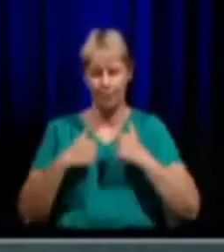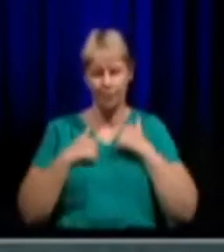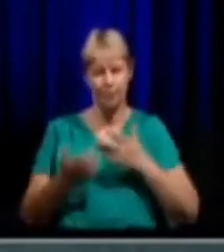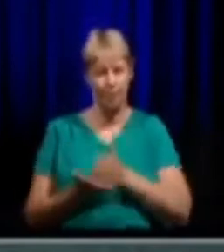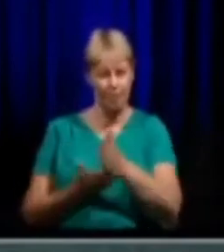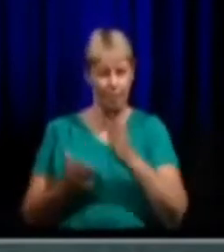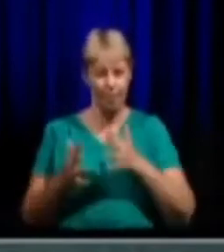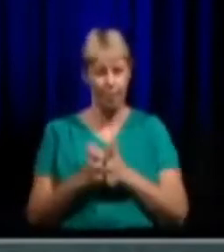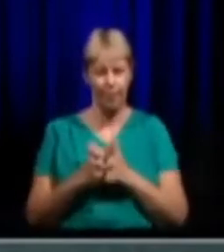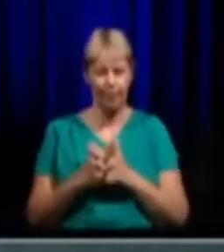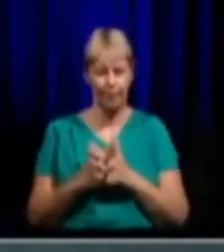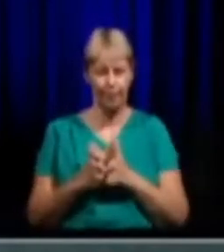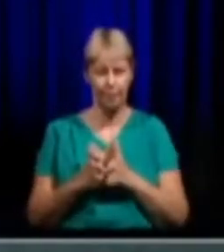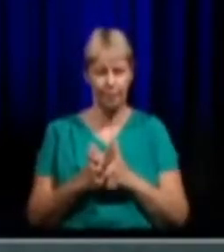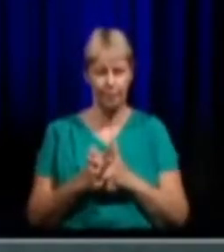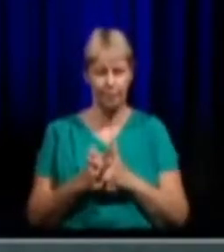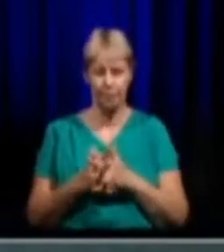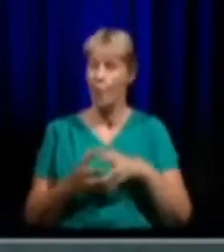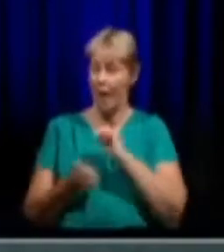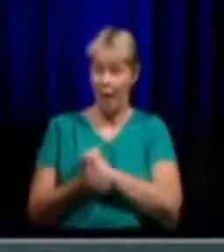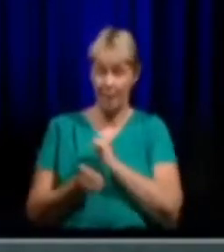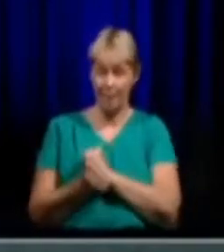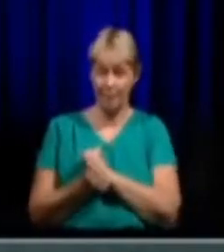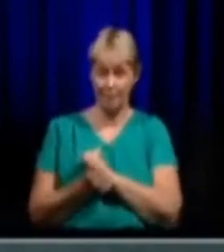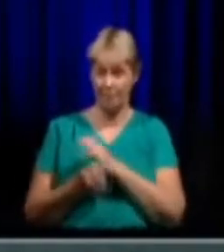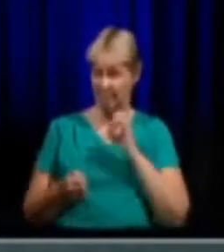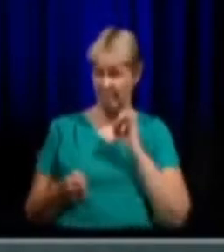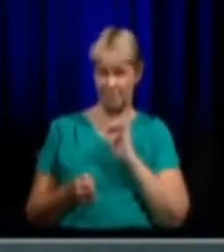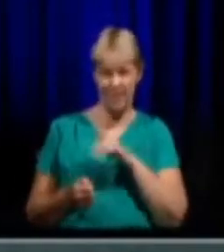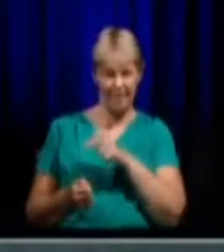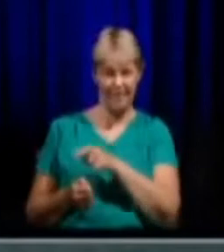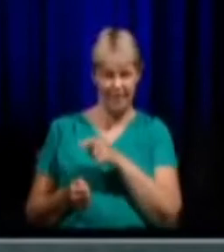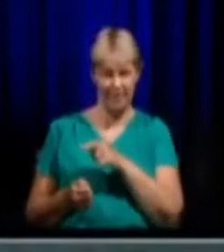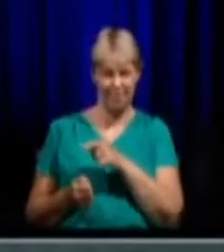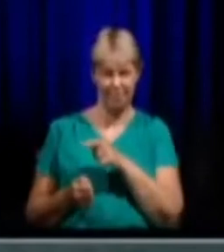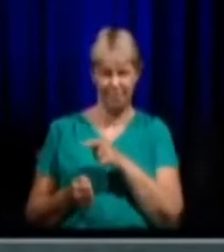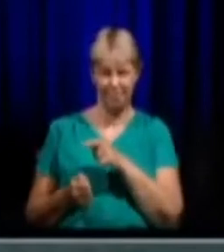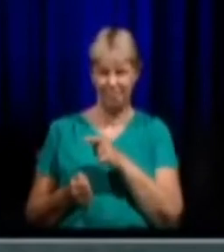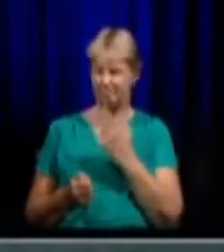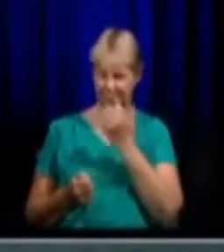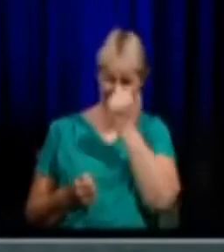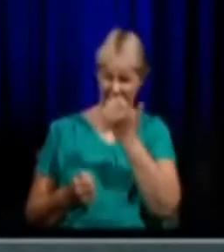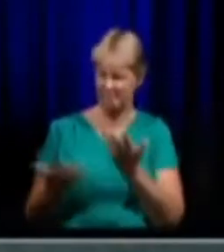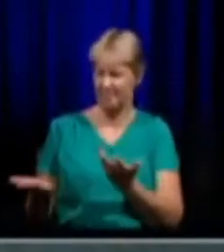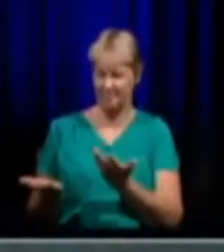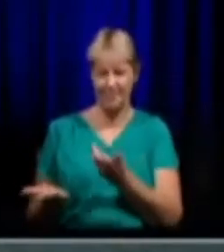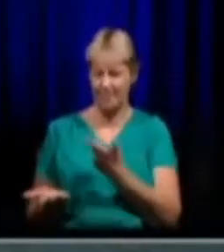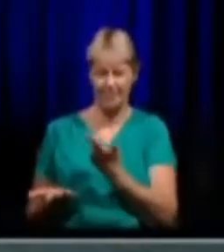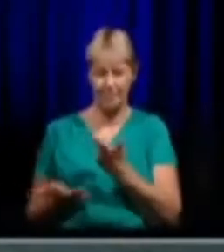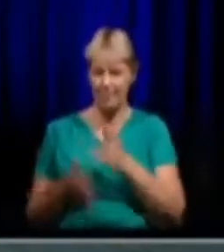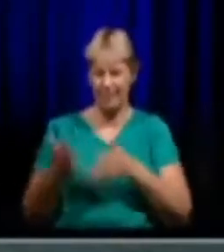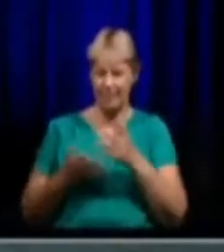week. So each of the habits on their own may mean very little, but as Craig Rochelle says, small habits